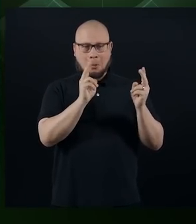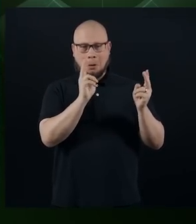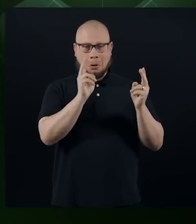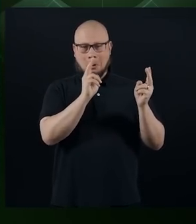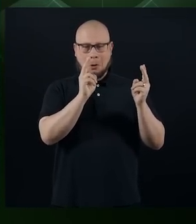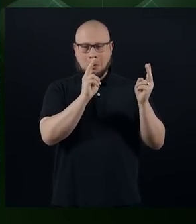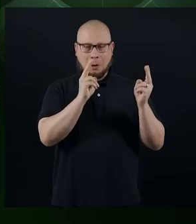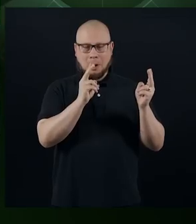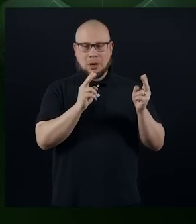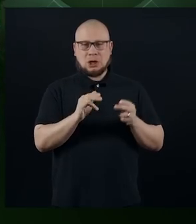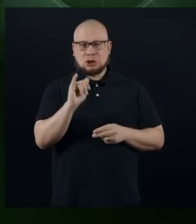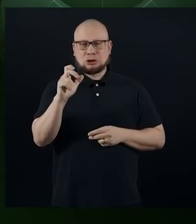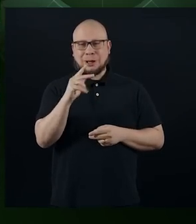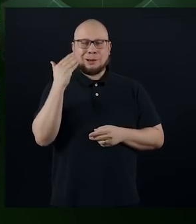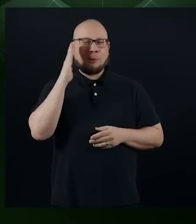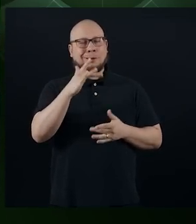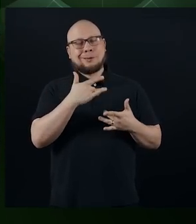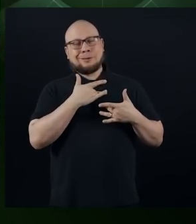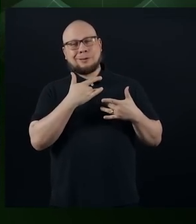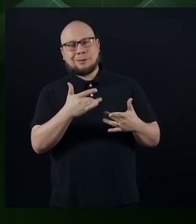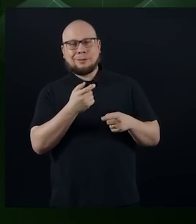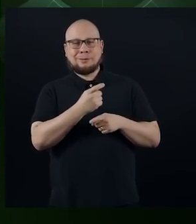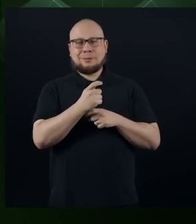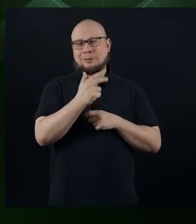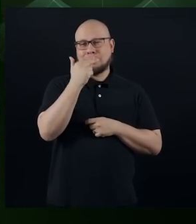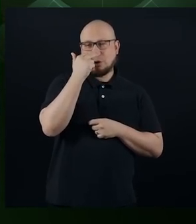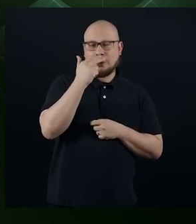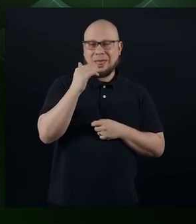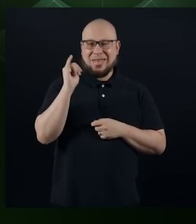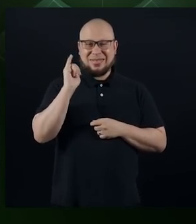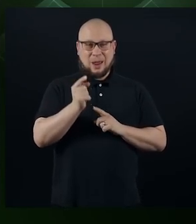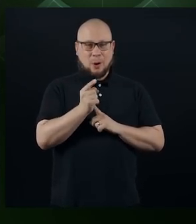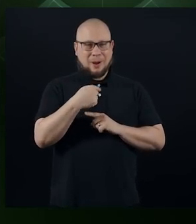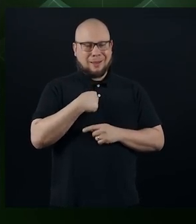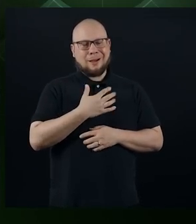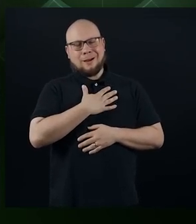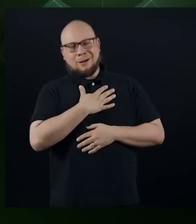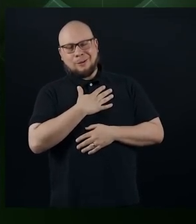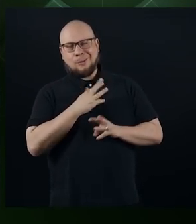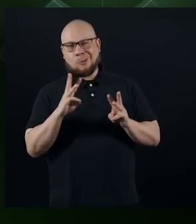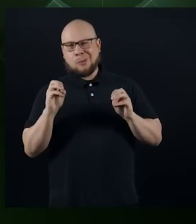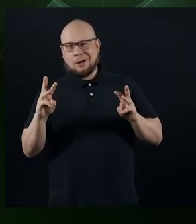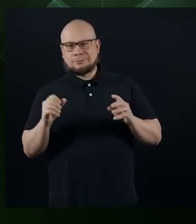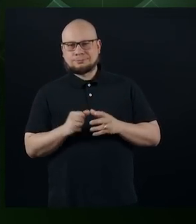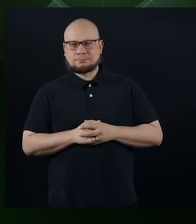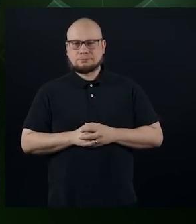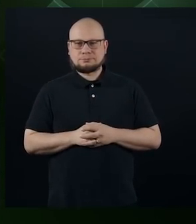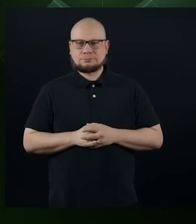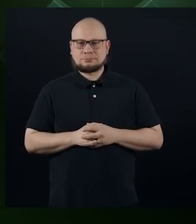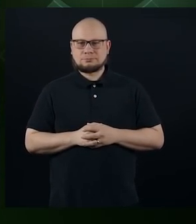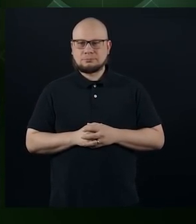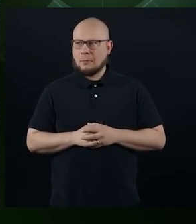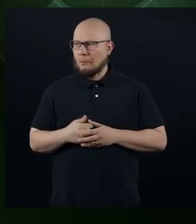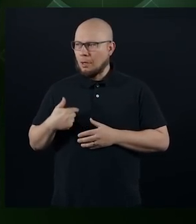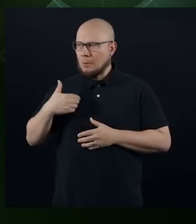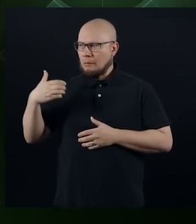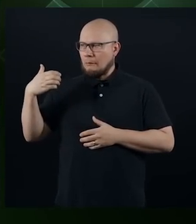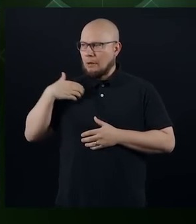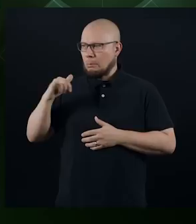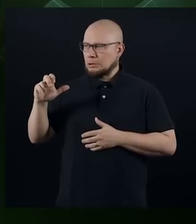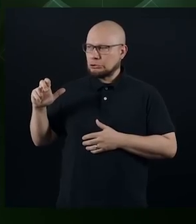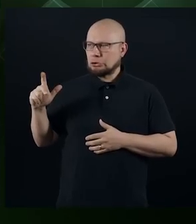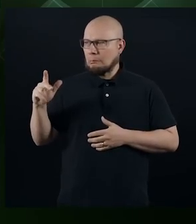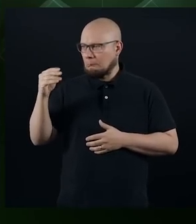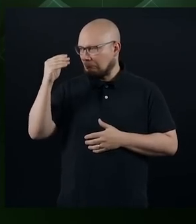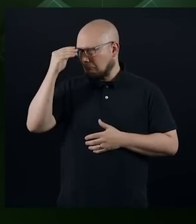and forth, and Jack in the way that he is and his character and the humor, for me, that moment, I was like, wow. That's Captain Jack Sparrow,